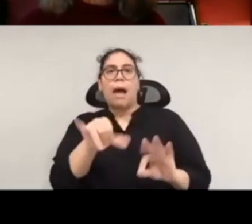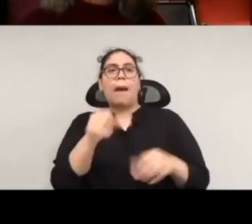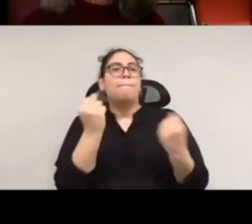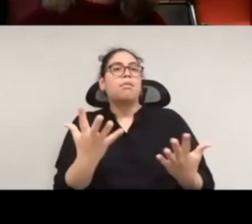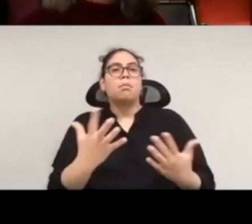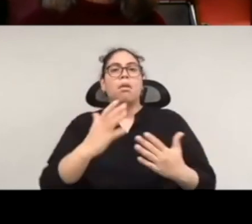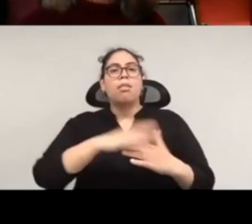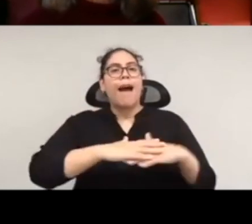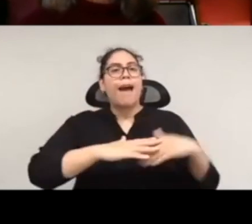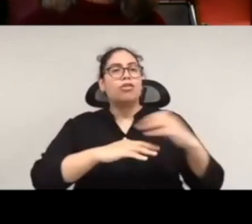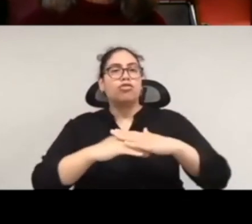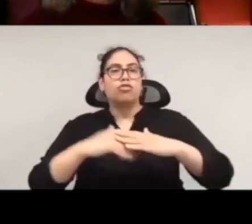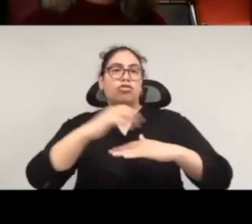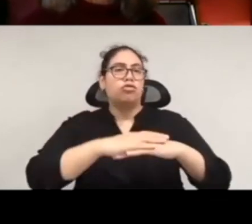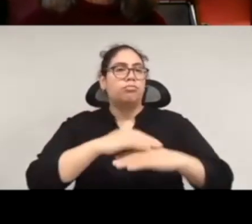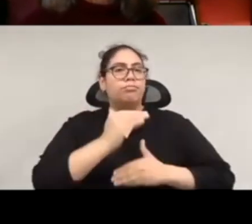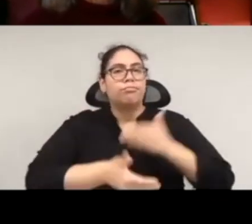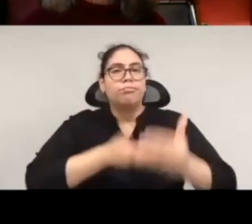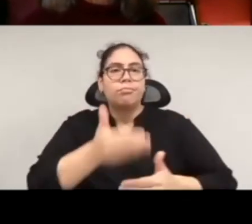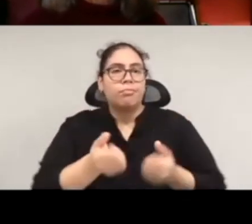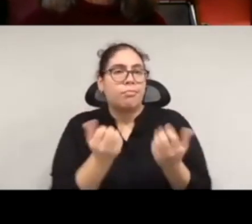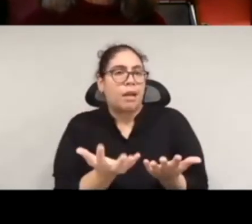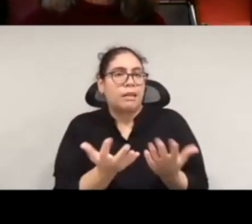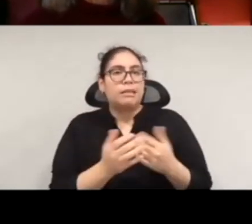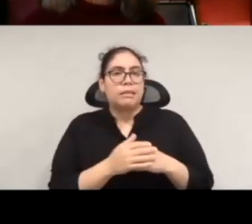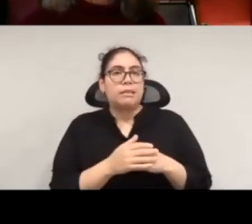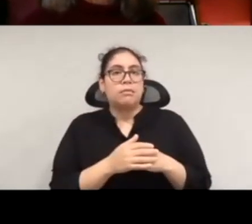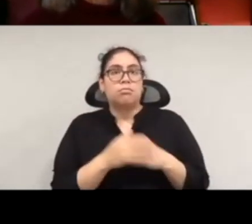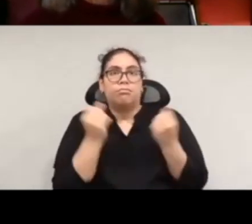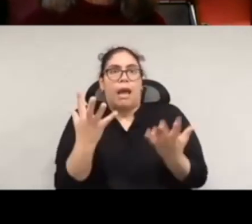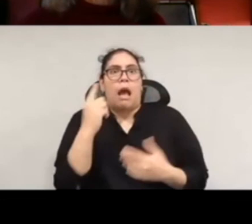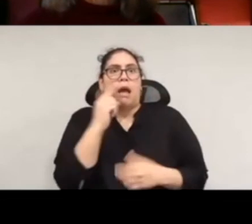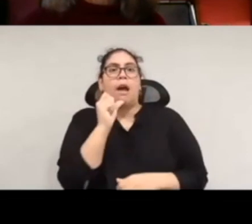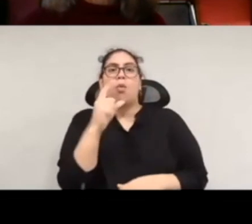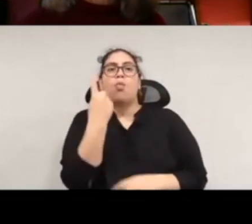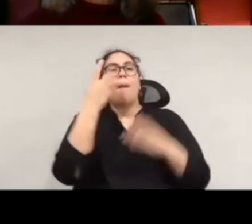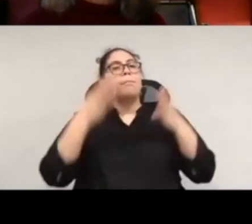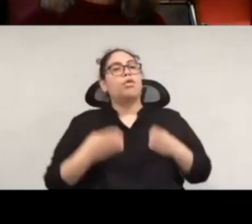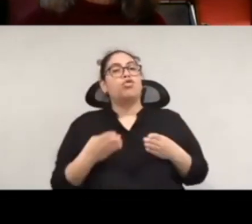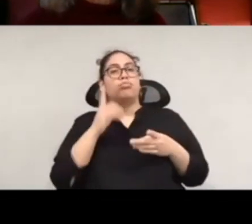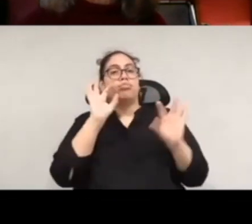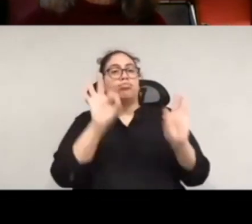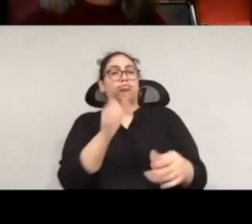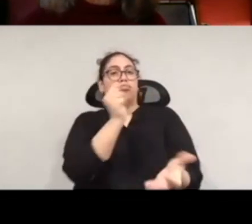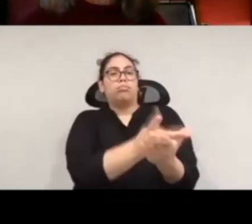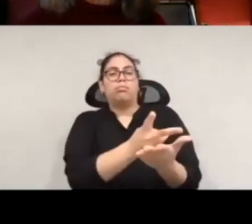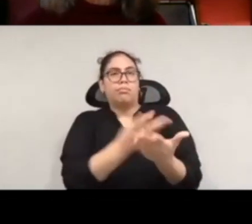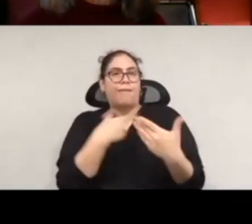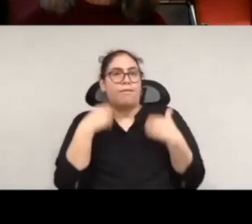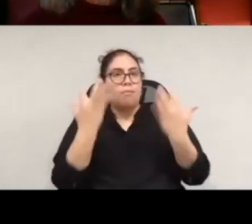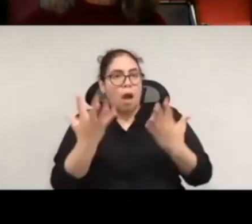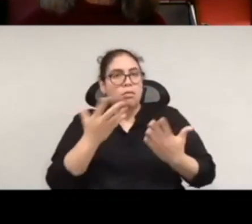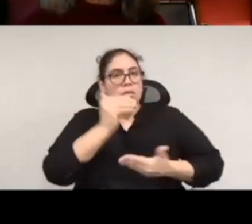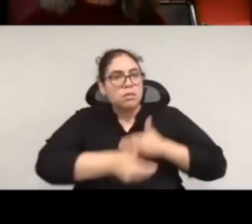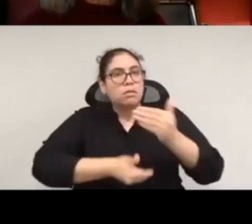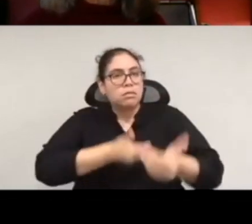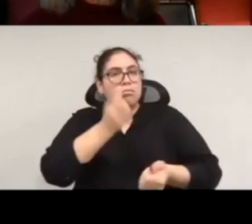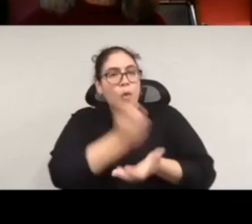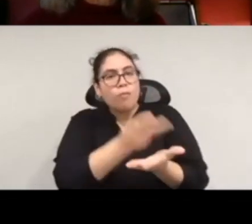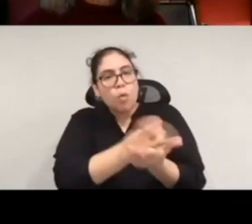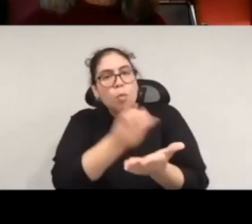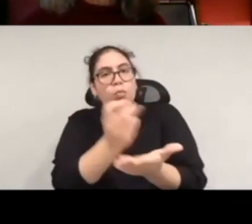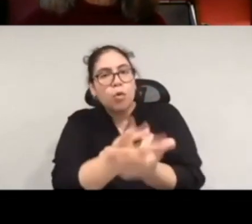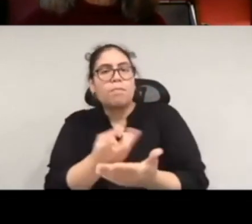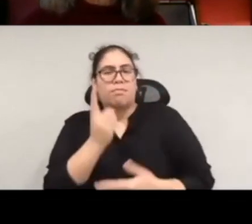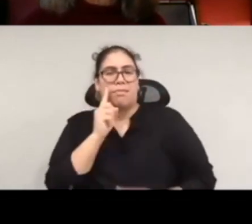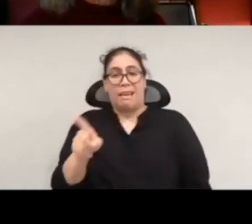So at the end of the day, a number of eyes get onto the audio description, and I think that's a good thing. But I'm curious to hear what Liz has to say too in terms